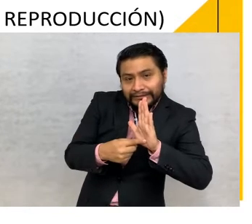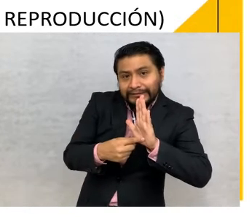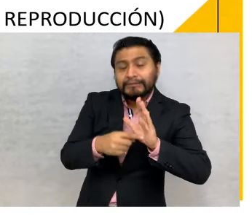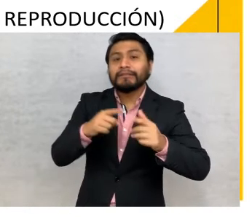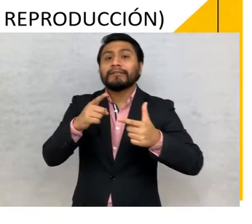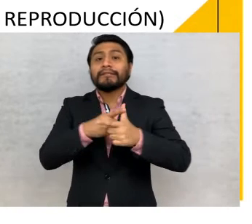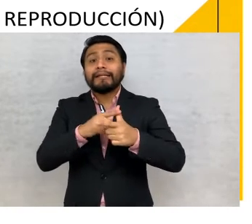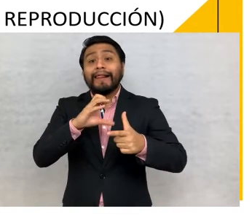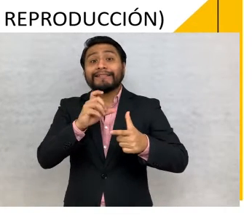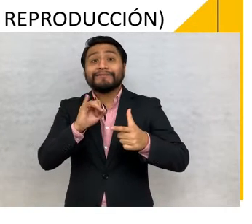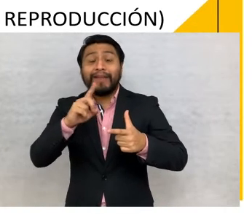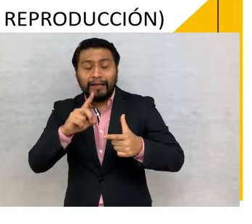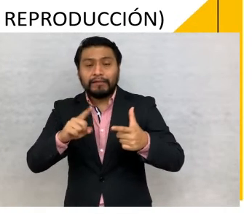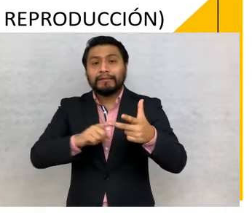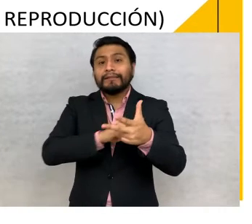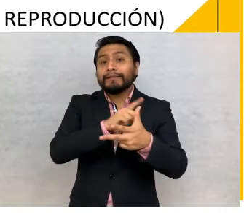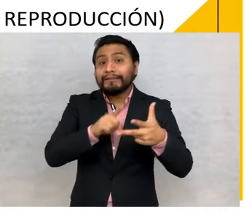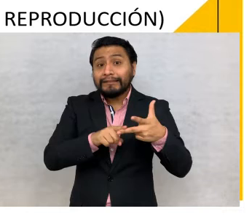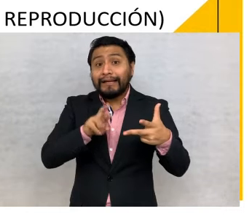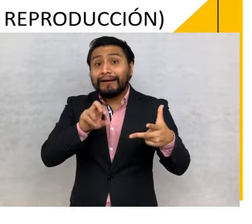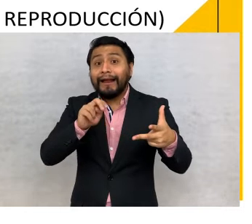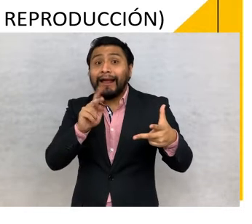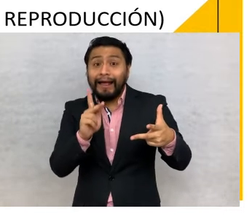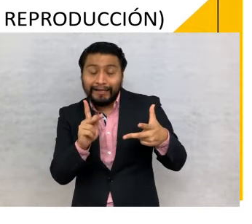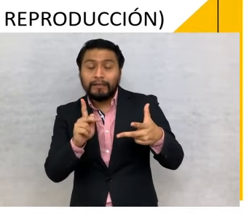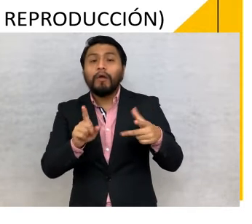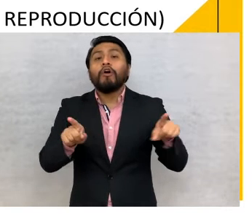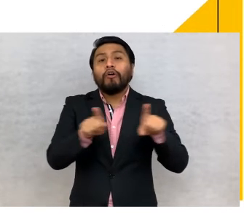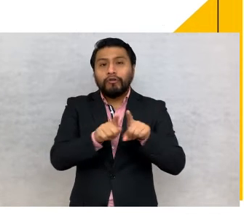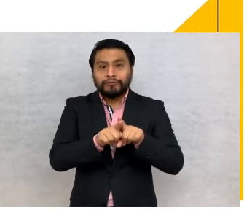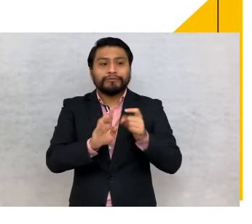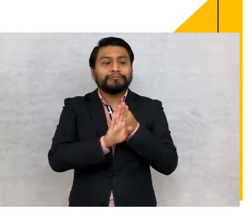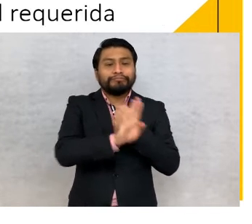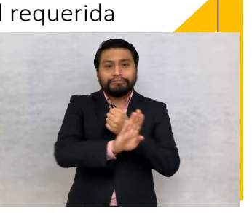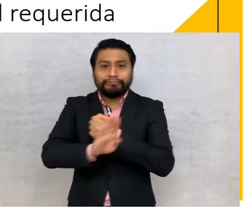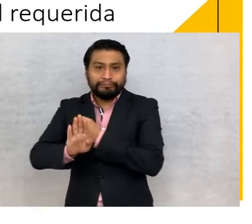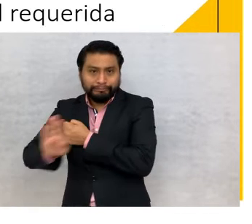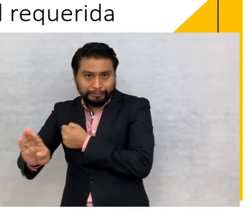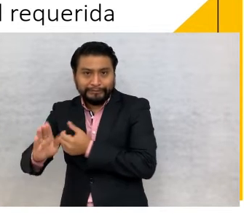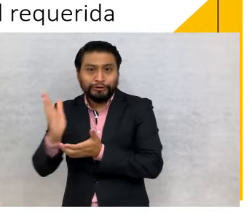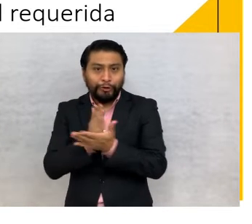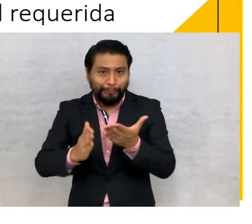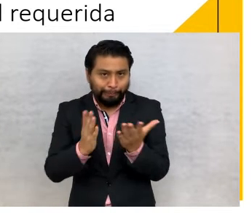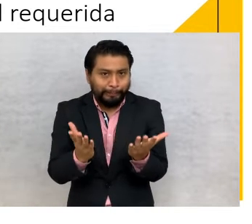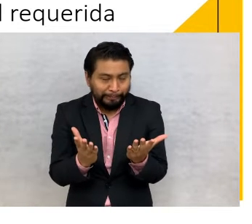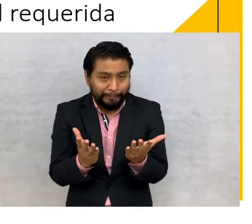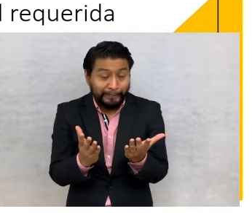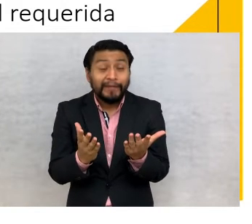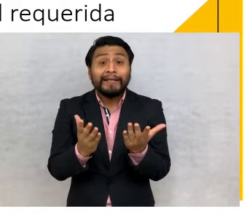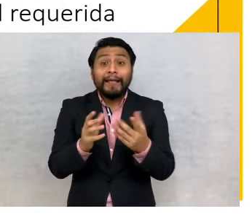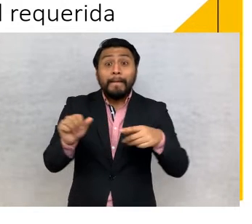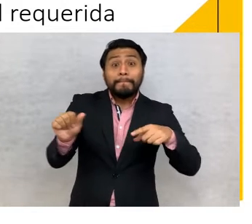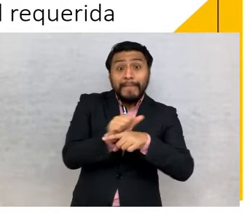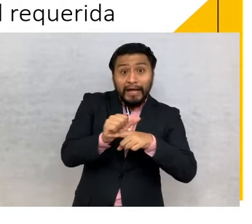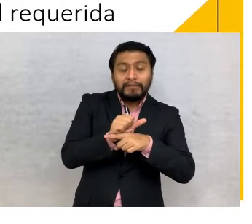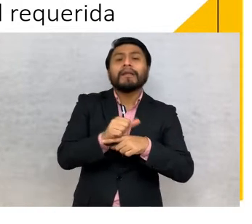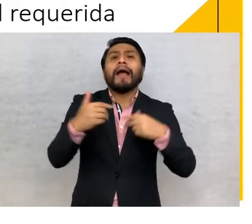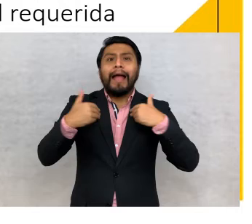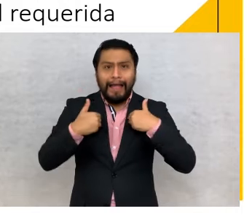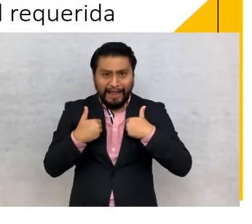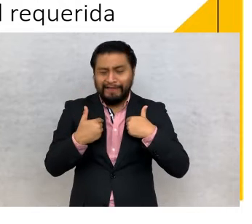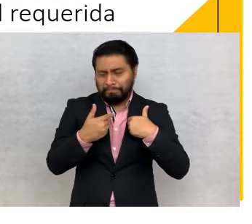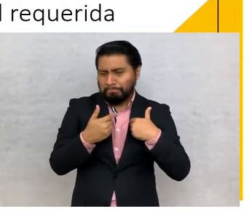and exclude, even though later, at the practical level, differences do appear.